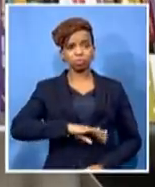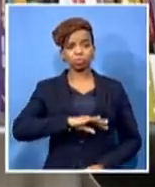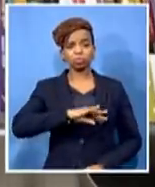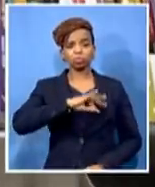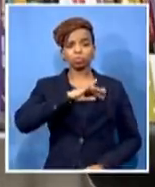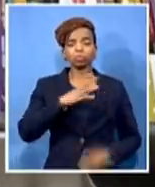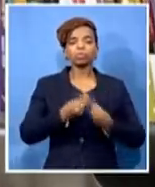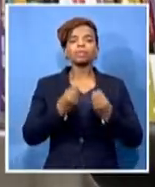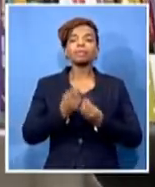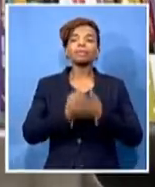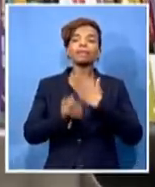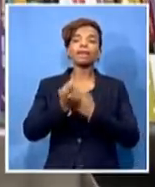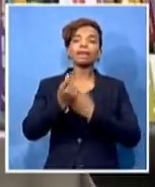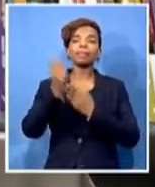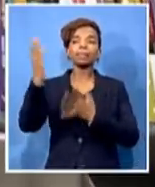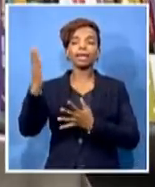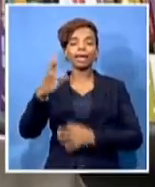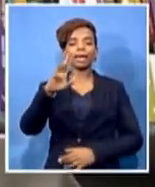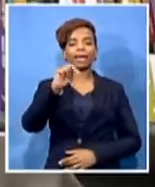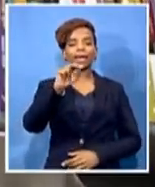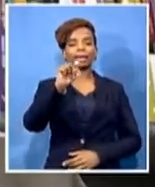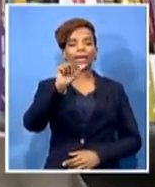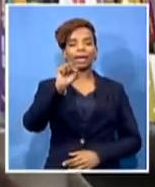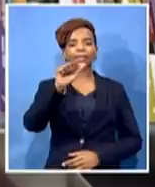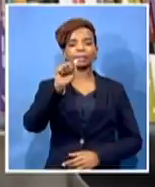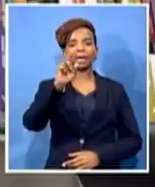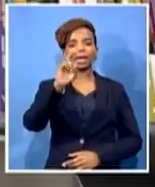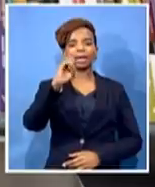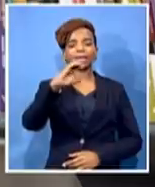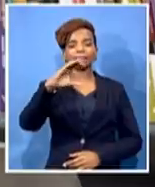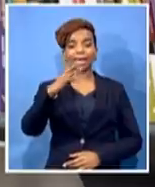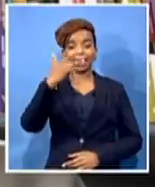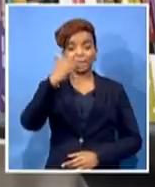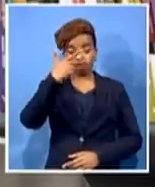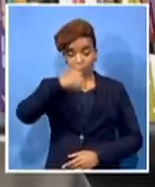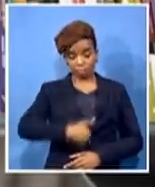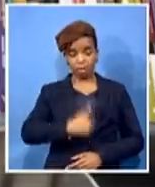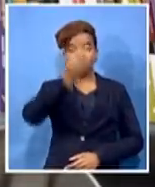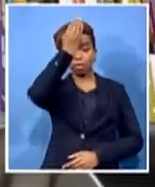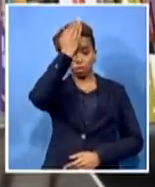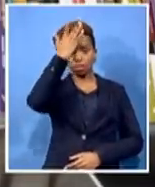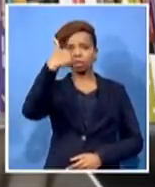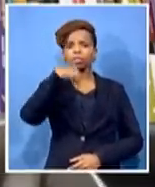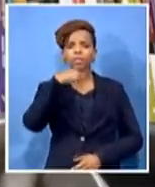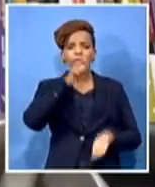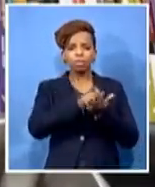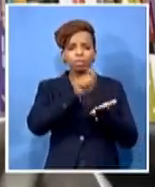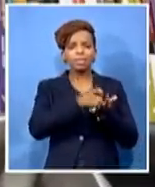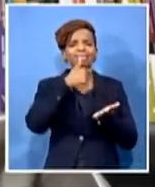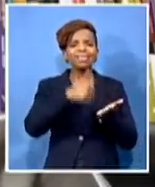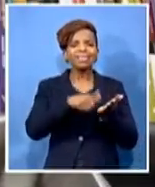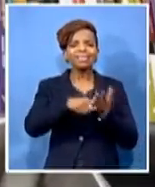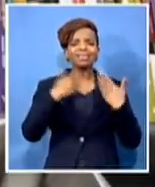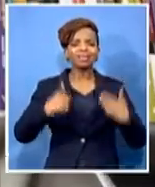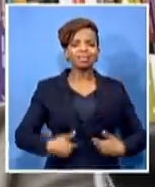was President Zuma, I wouldn't have written that letter. I would have decided to go and have a discussion with the